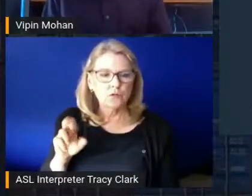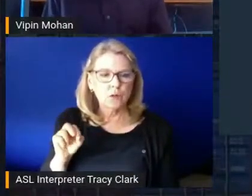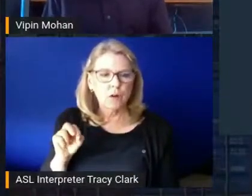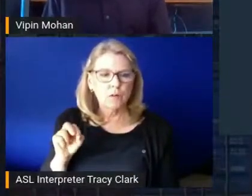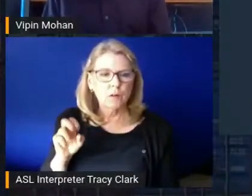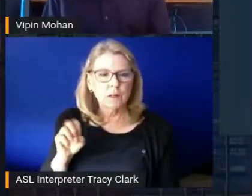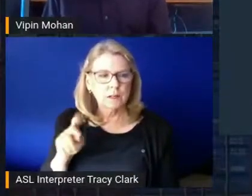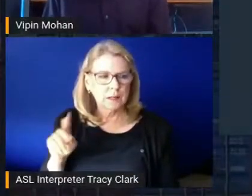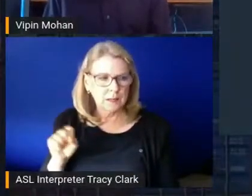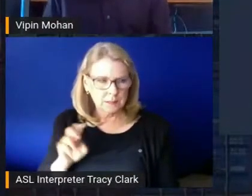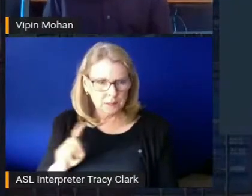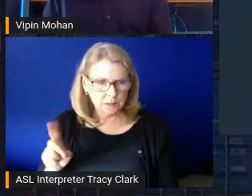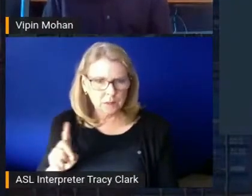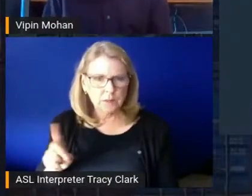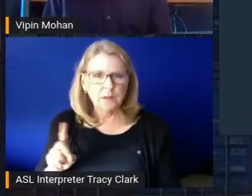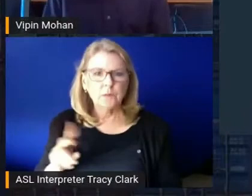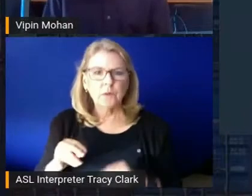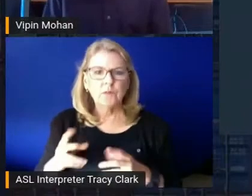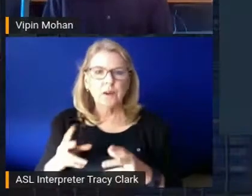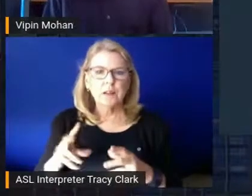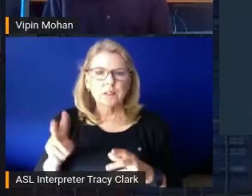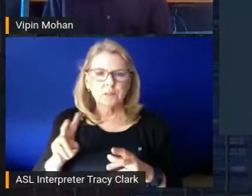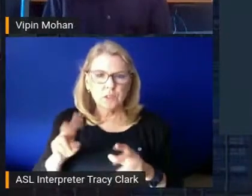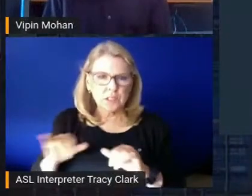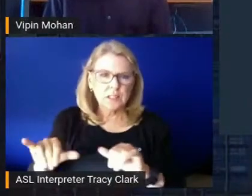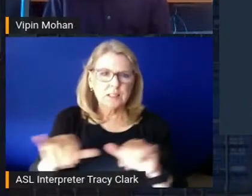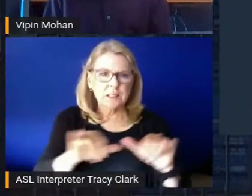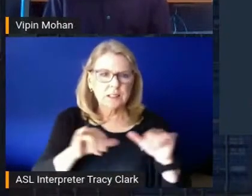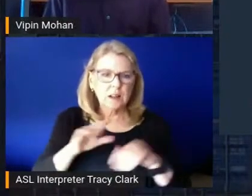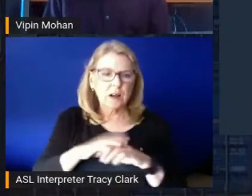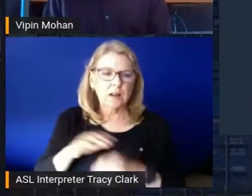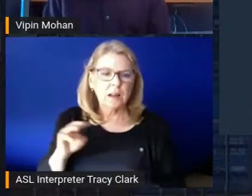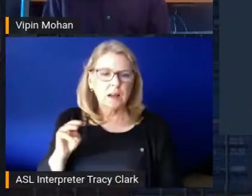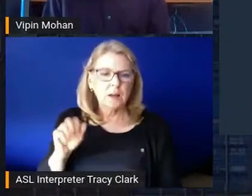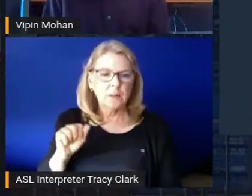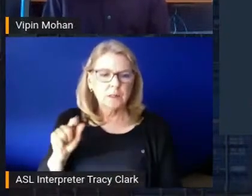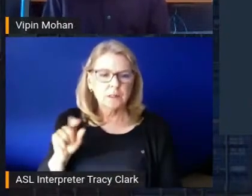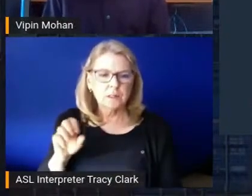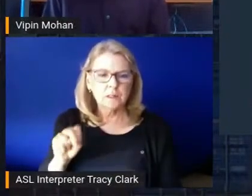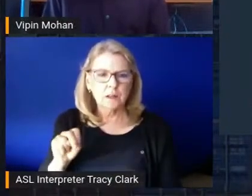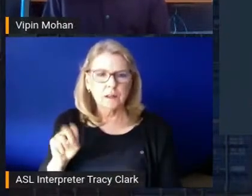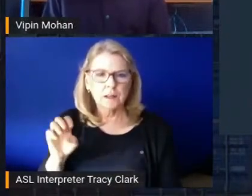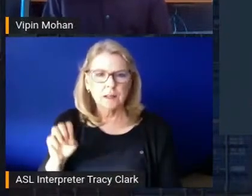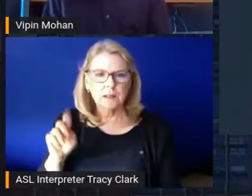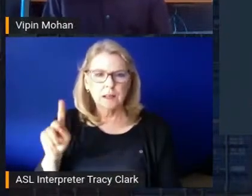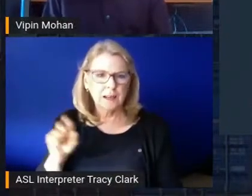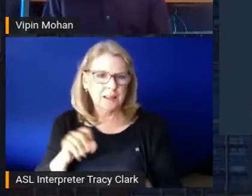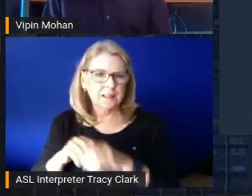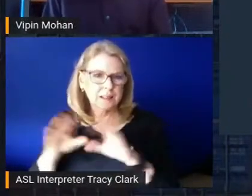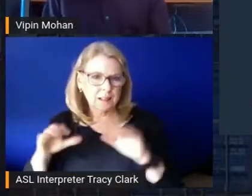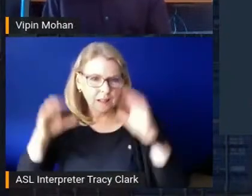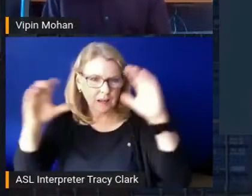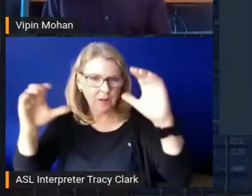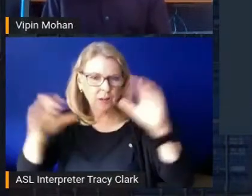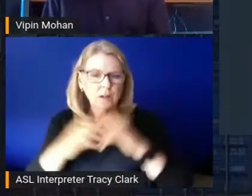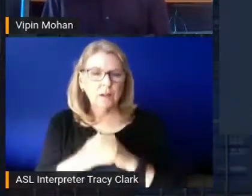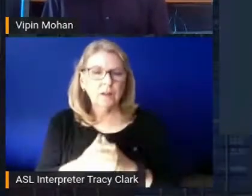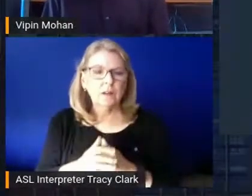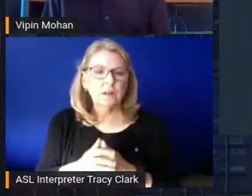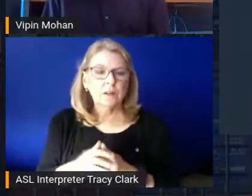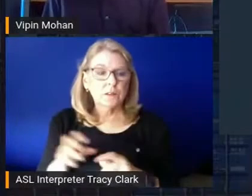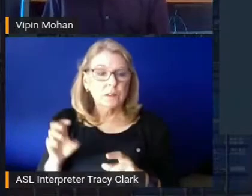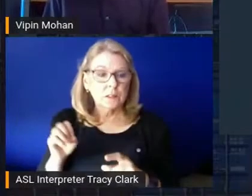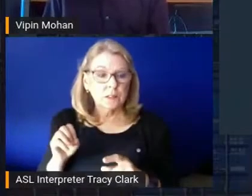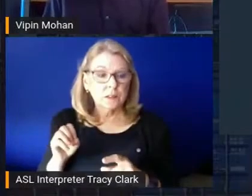Amazon EKS on the cloud and with EKS Anywhere on-prem. So we open source the Kubernetes version that Amazon uses for running